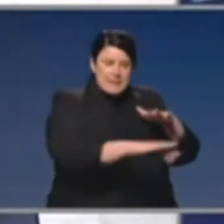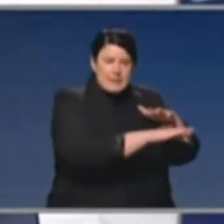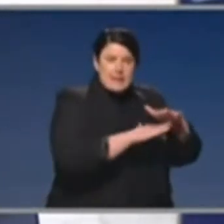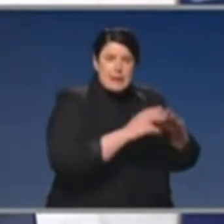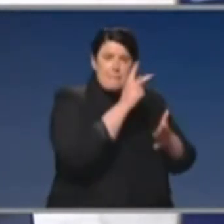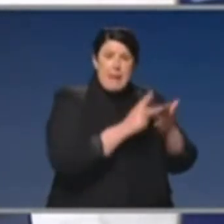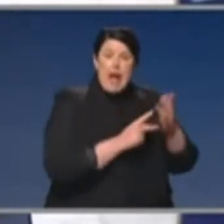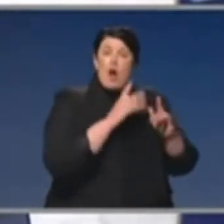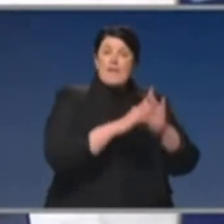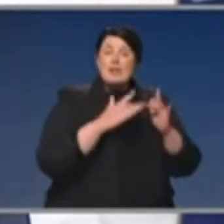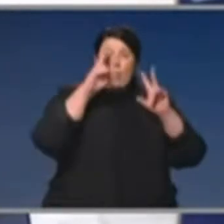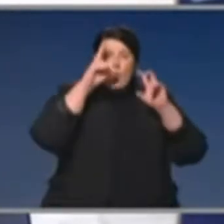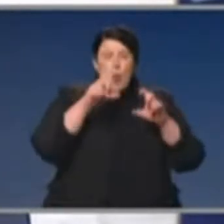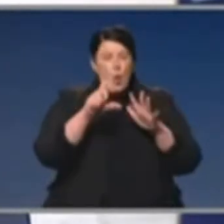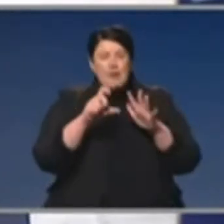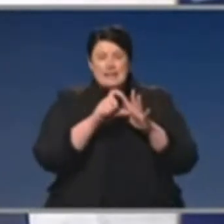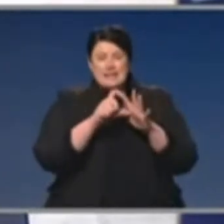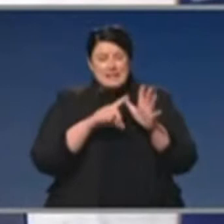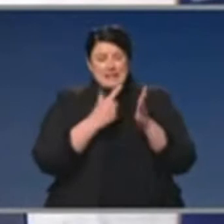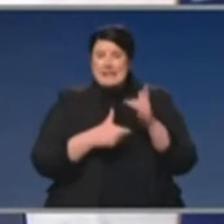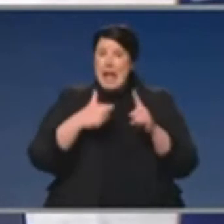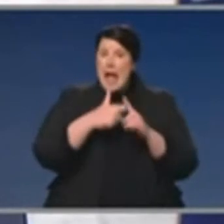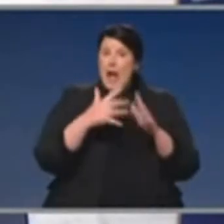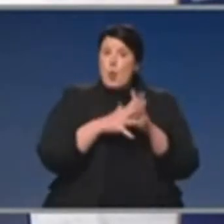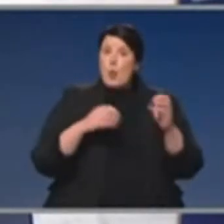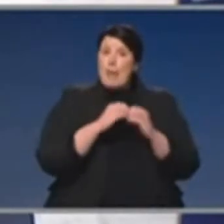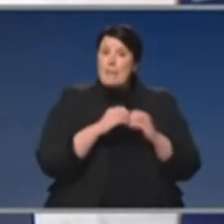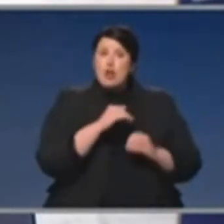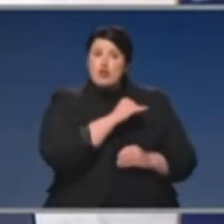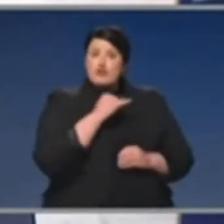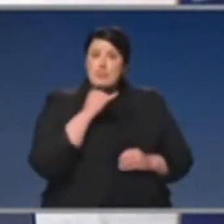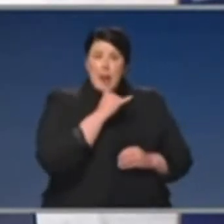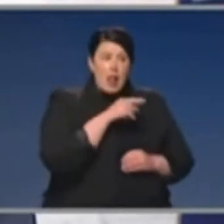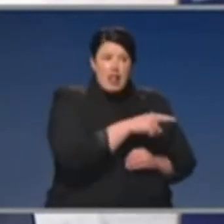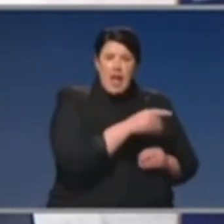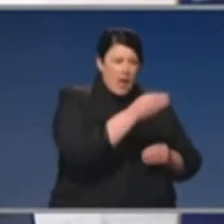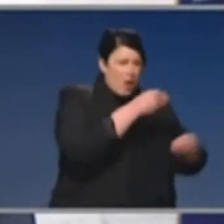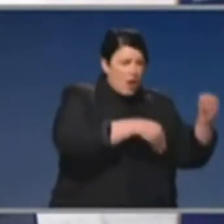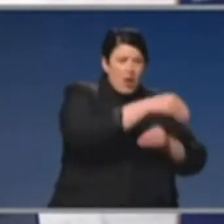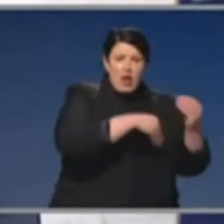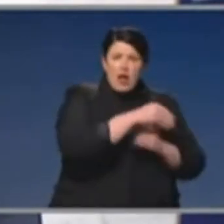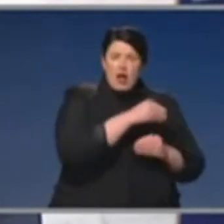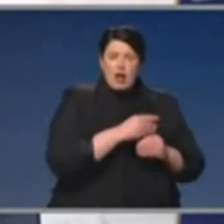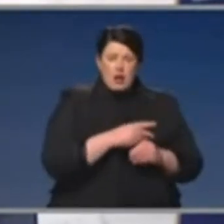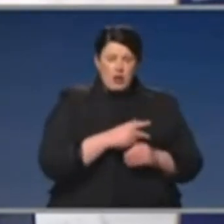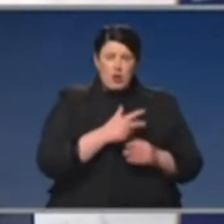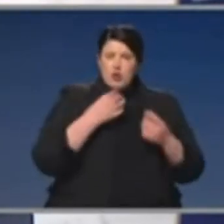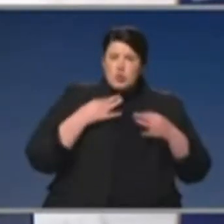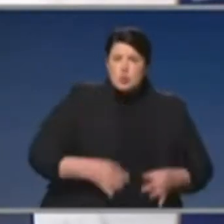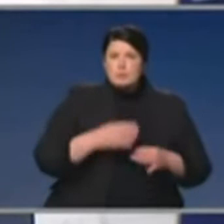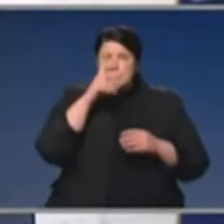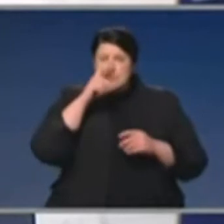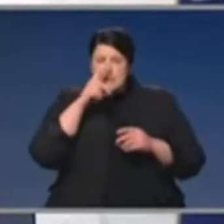where pedophiles and other criminal syndicates hang out, exchange images of children, and we are going after those people, and we want to make